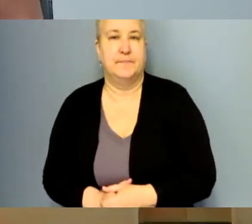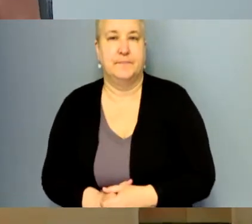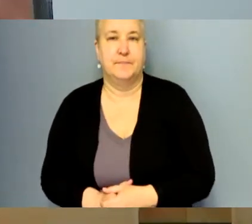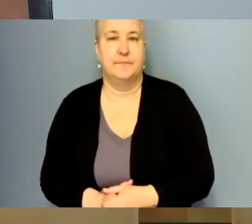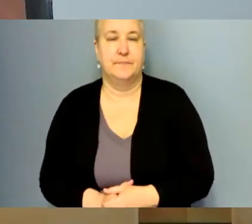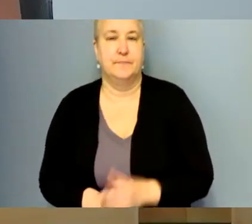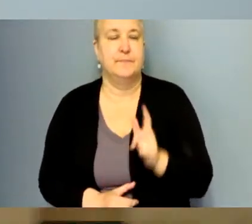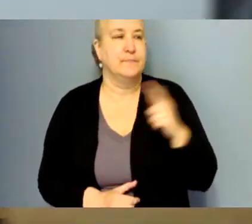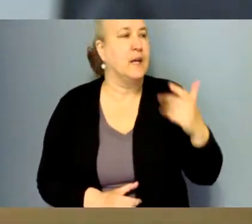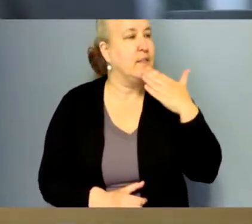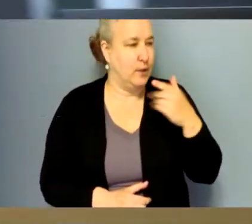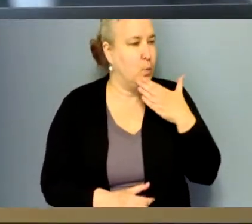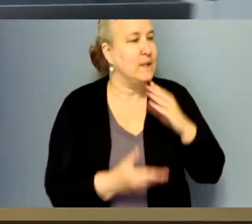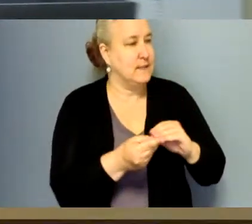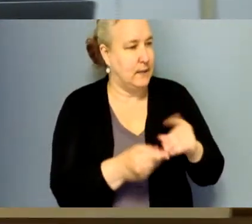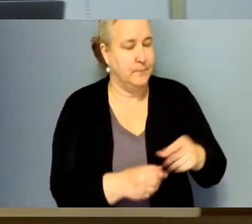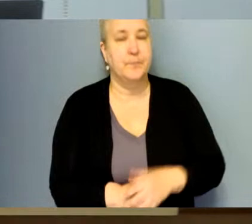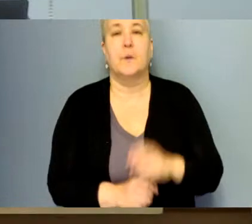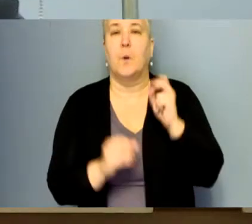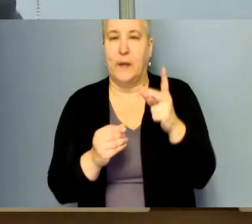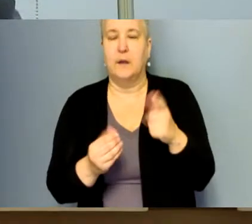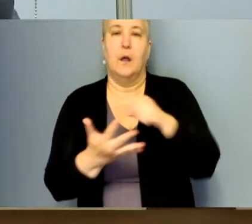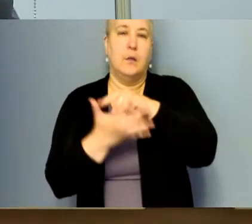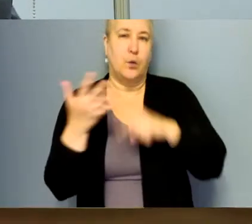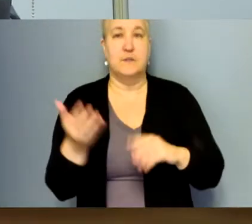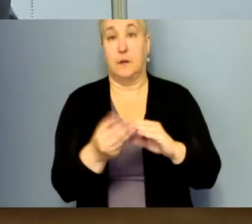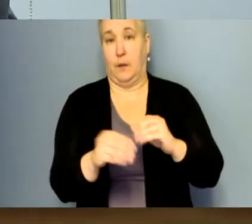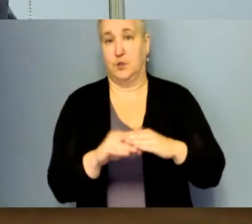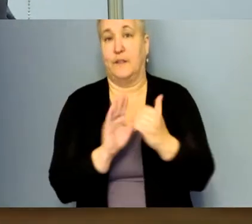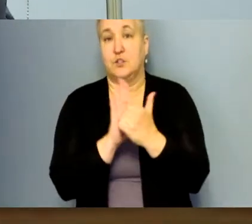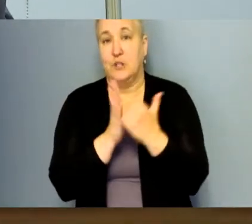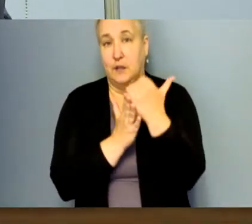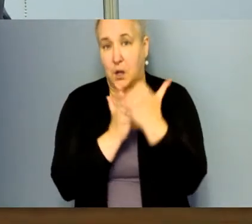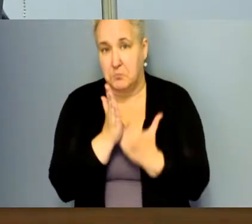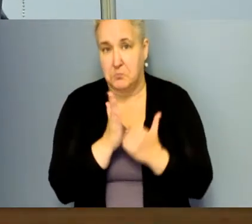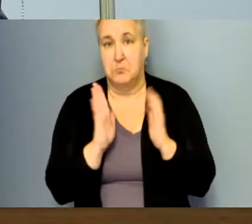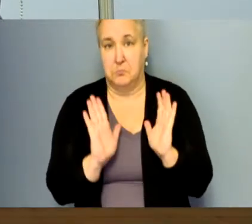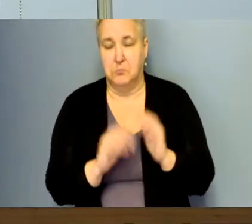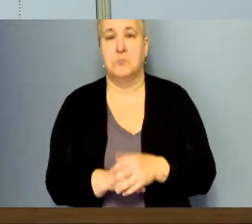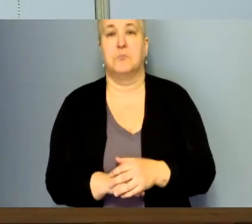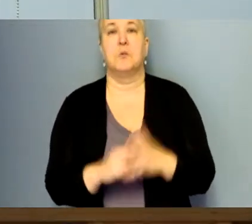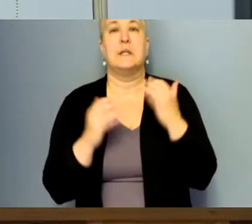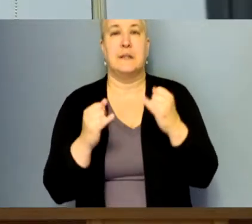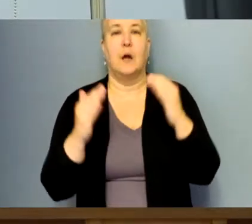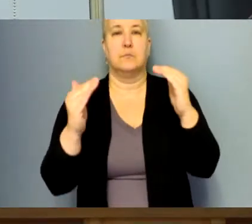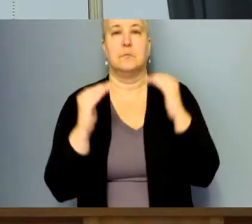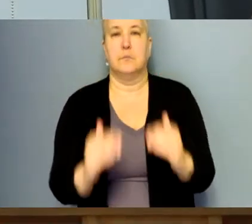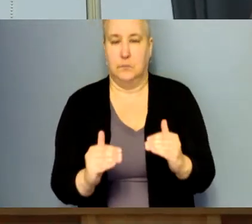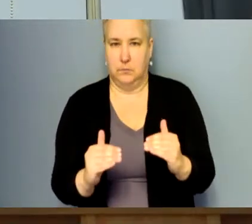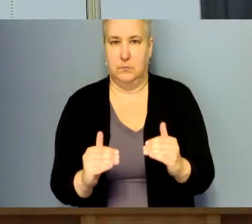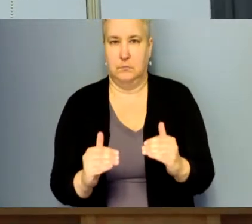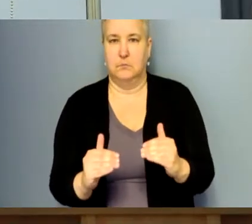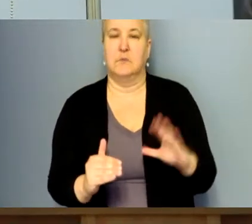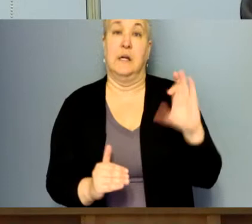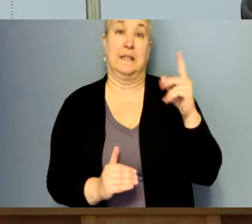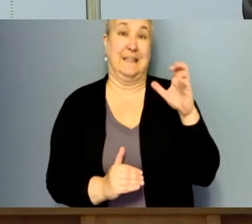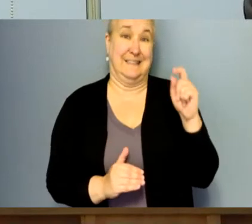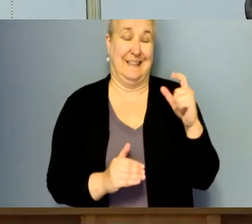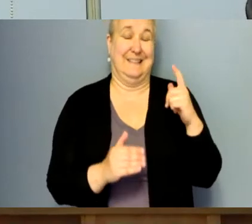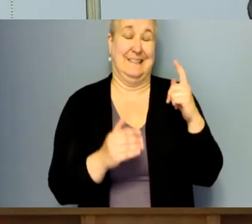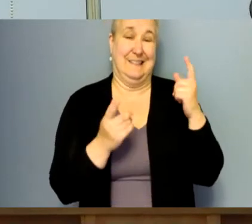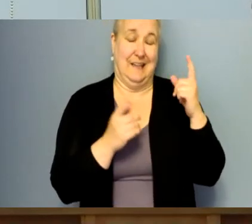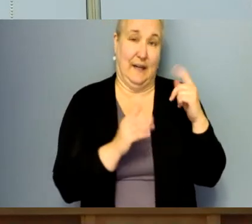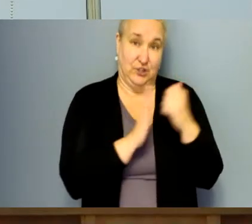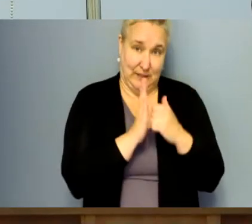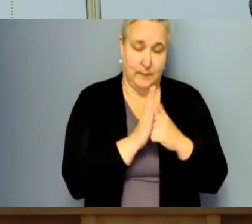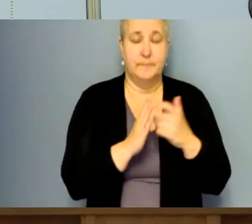All right, those are the comments on the agenda. We'll now look at the consent agenda. We have the minutes of July